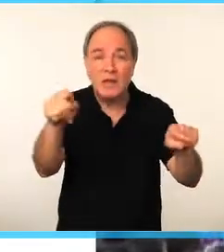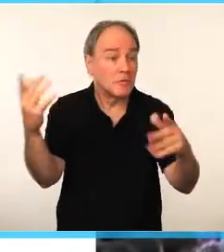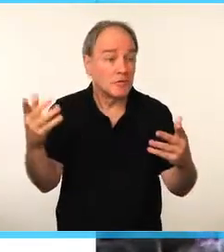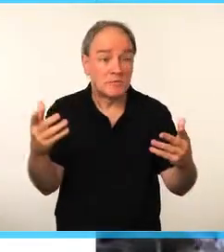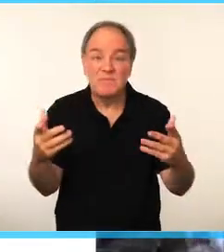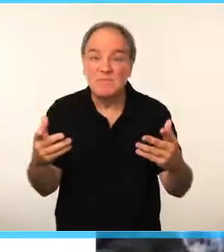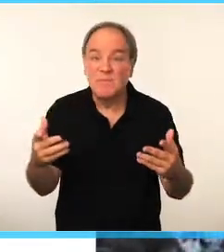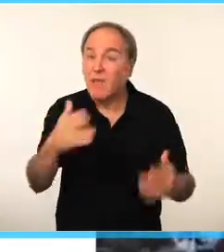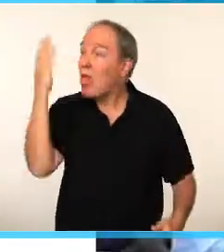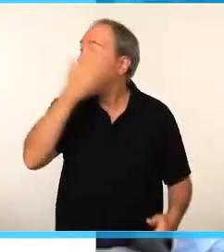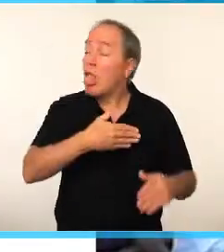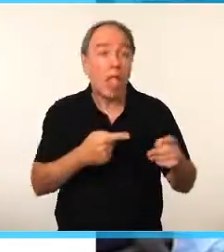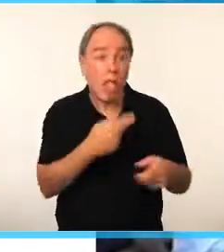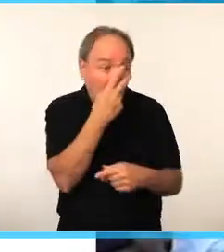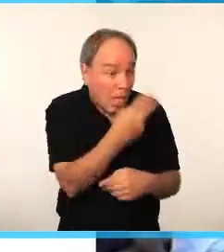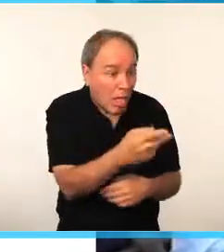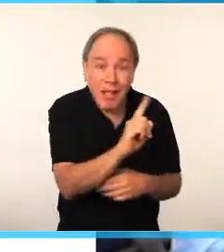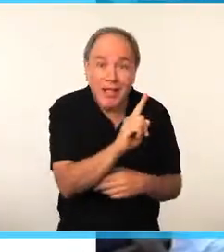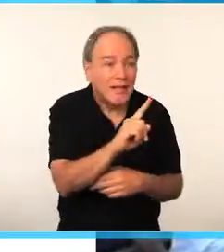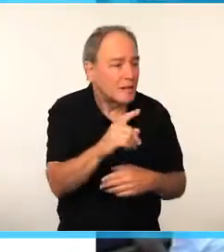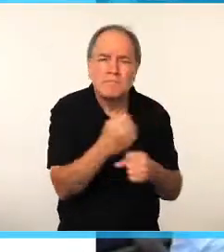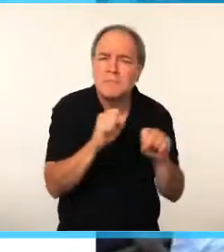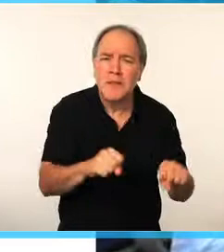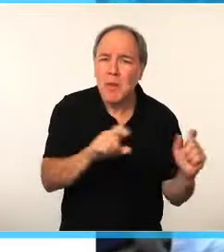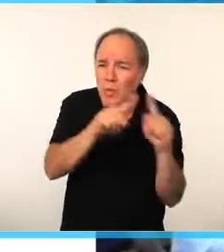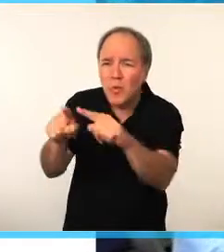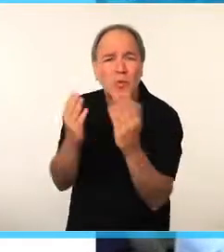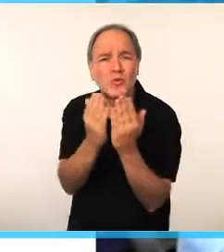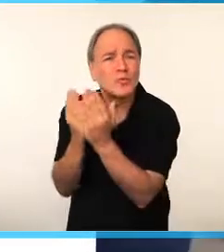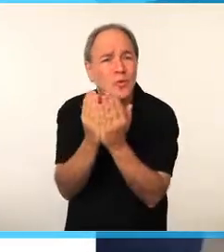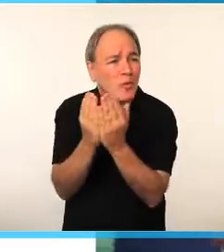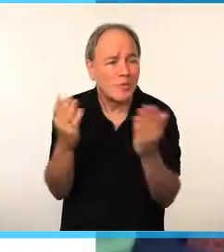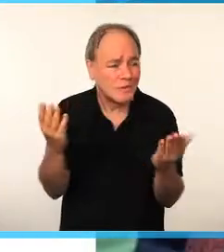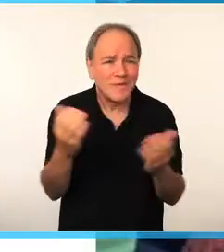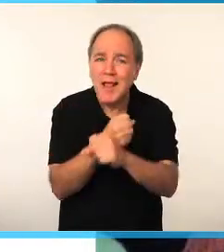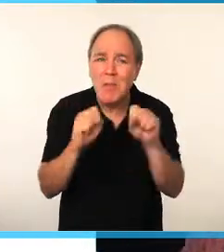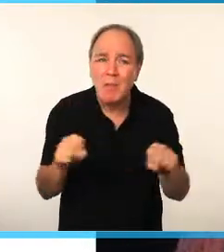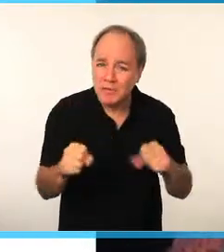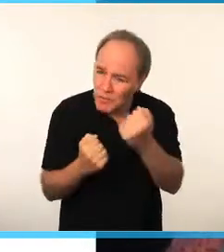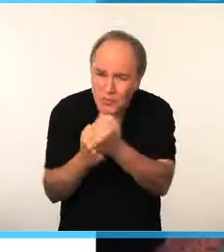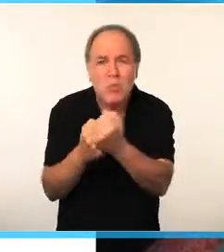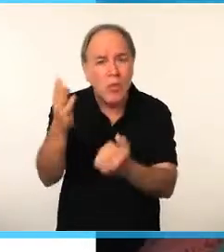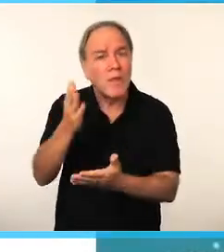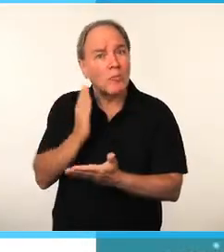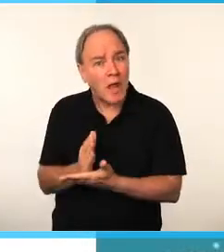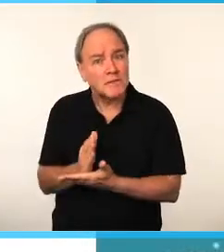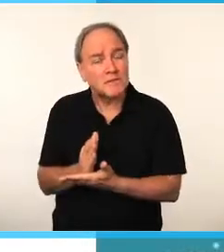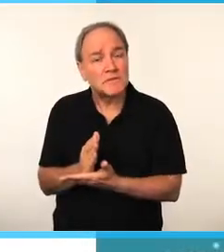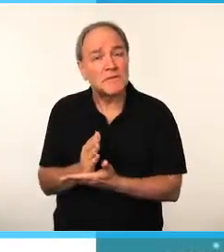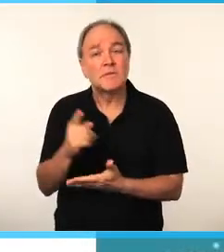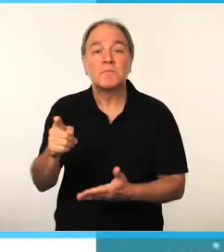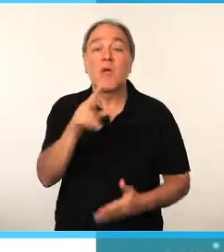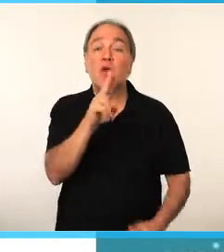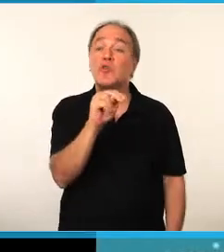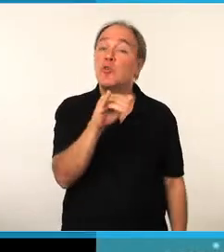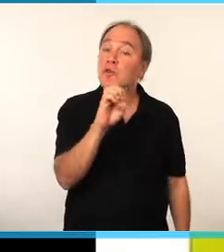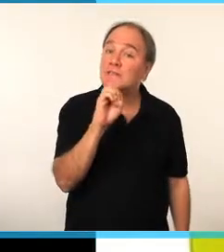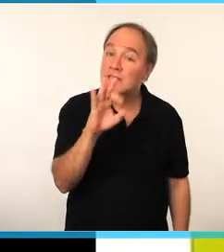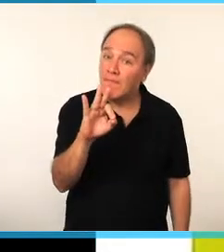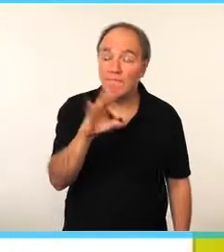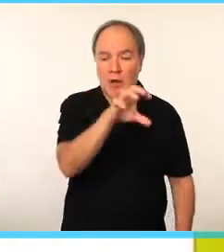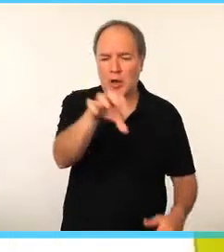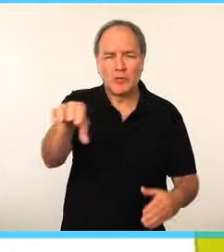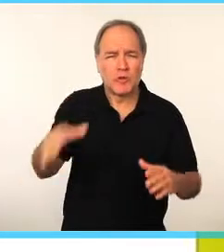invisible, and that means that they're not going to go to school, their disability is not going to be detected properly or managed properly, and their rights are not going to be